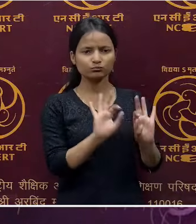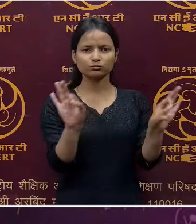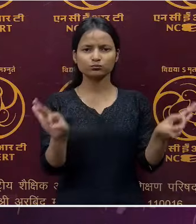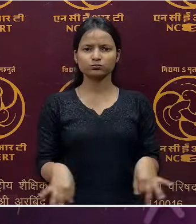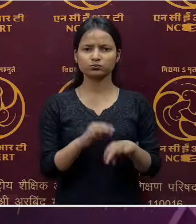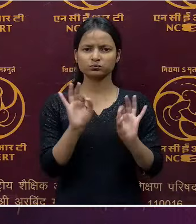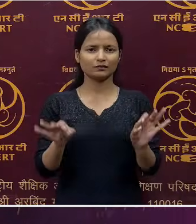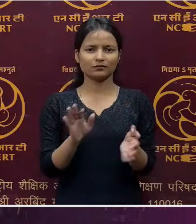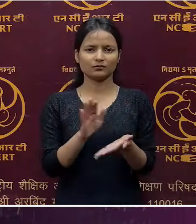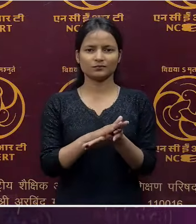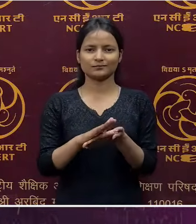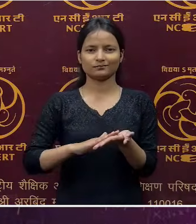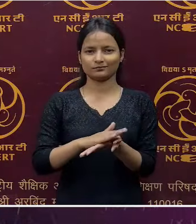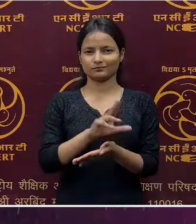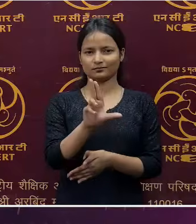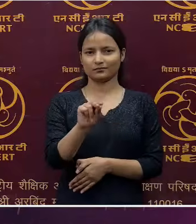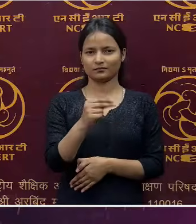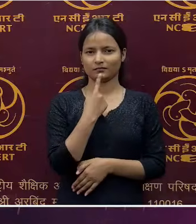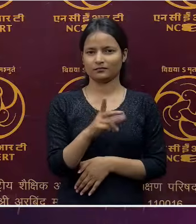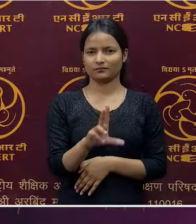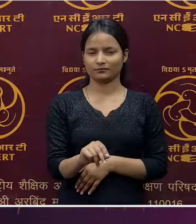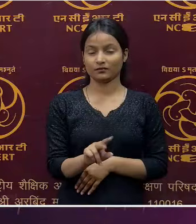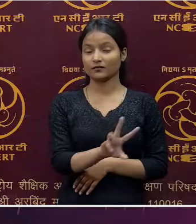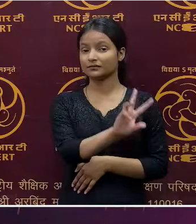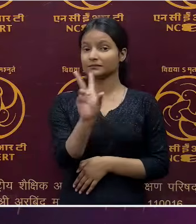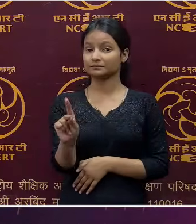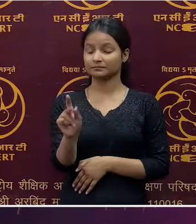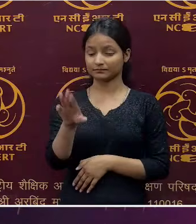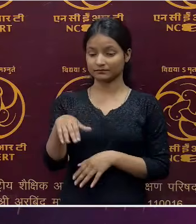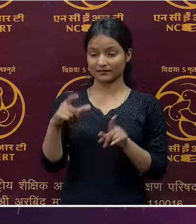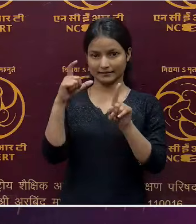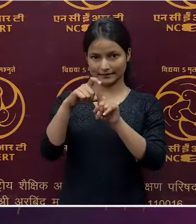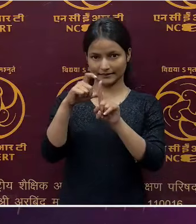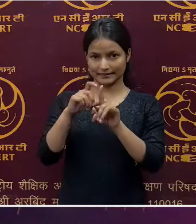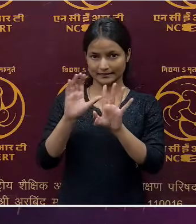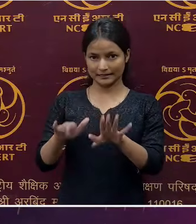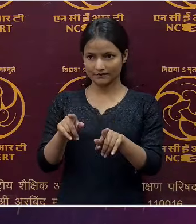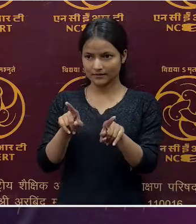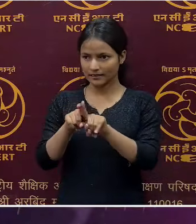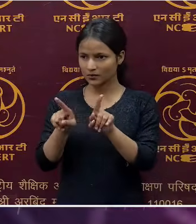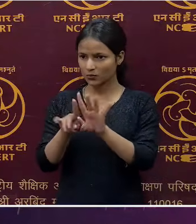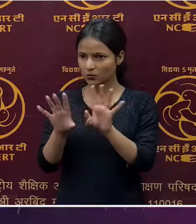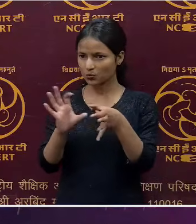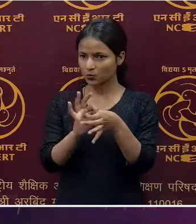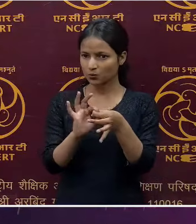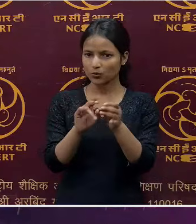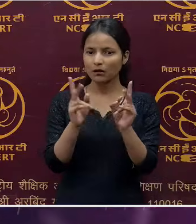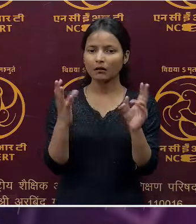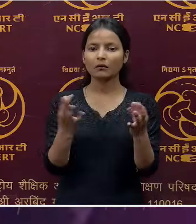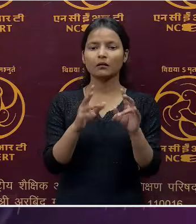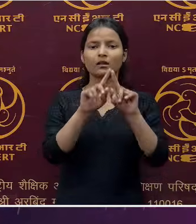function. DT. D is not associated with anyone, so DT is an example of function.